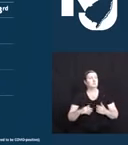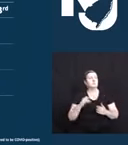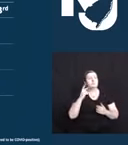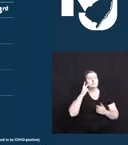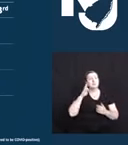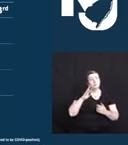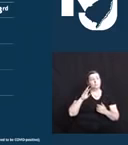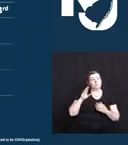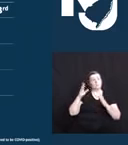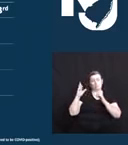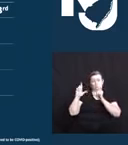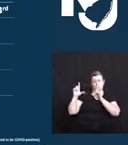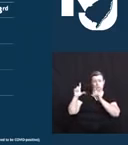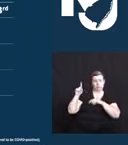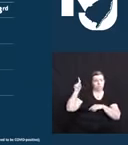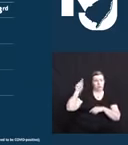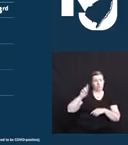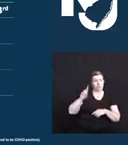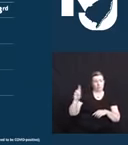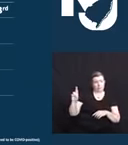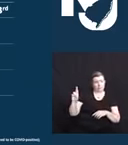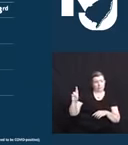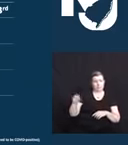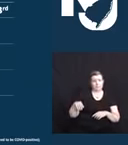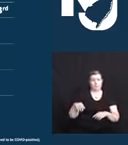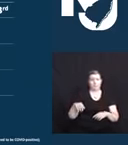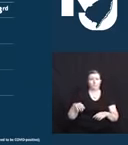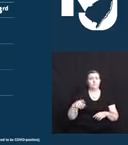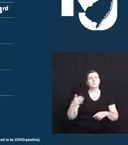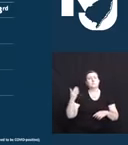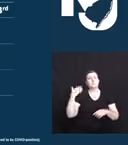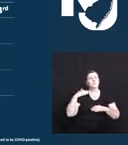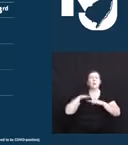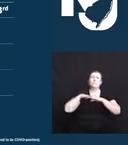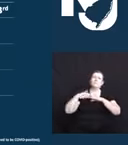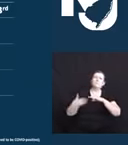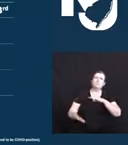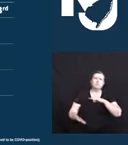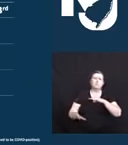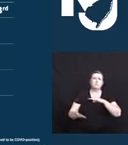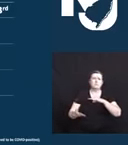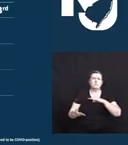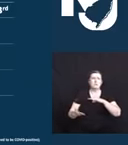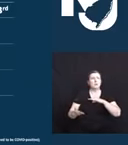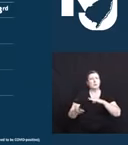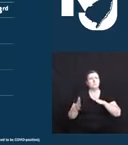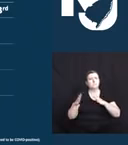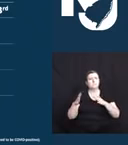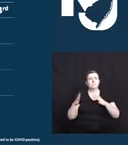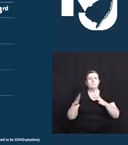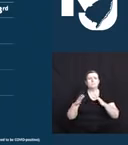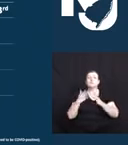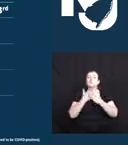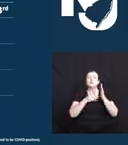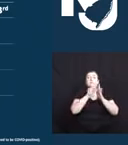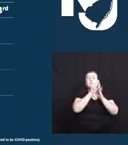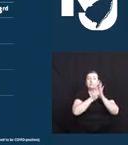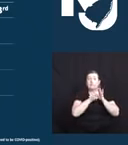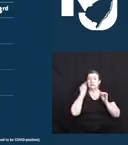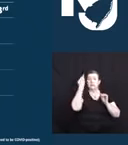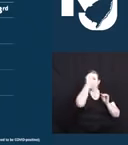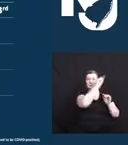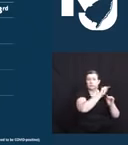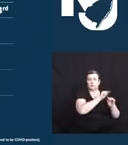are significantly down from our peak. Now keep in mind, there are states which are now just reaching their peaks.